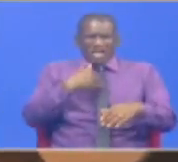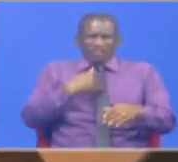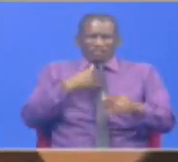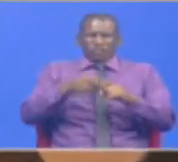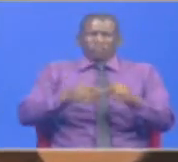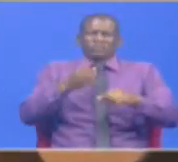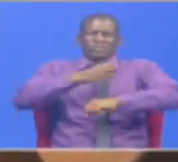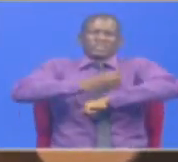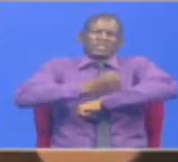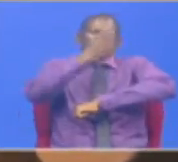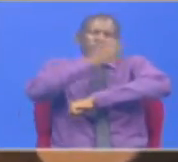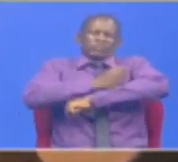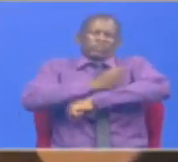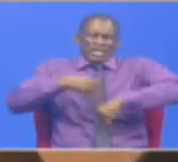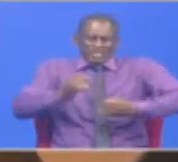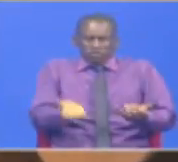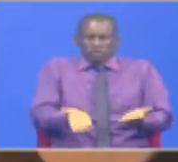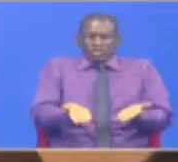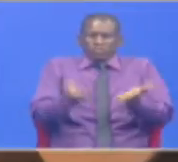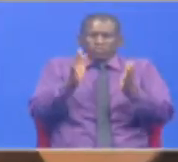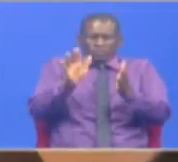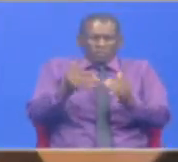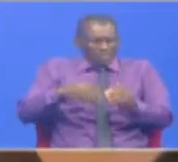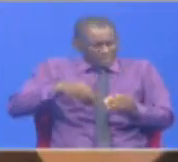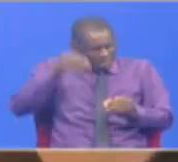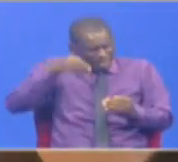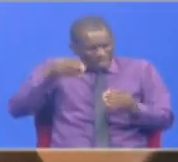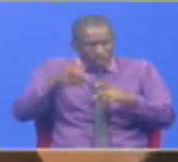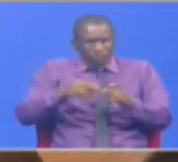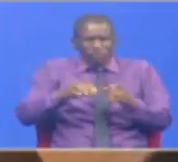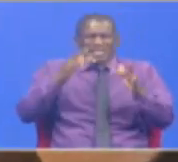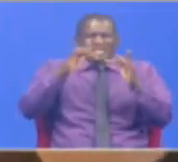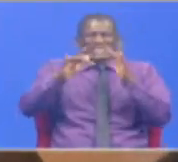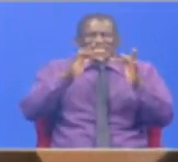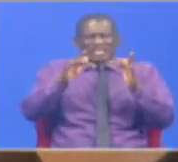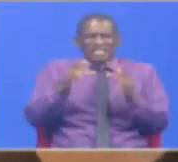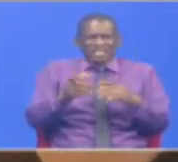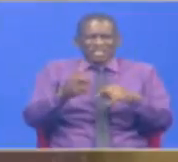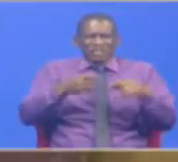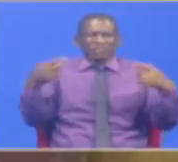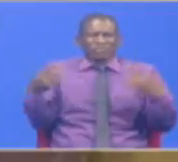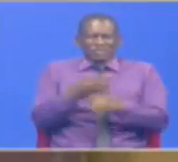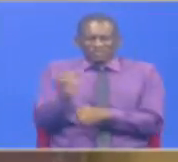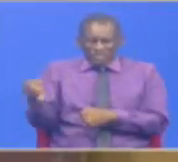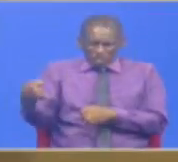to advance it by studying from the internet from various artists.